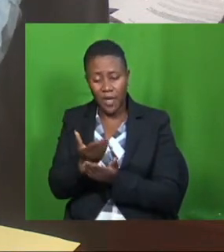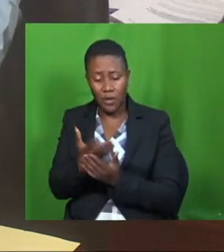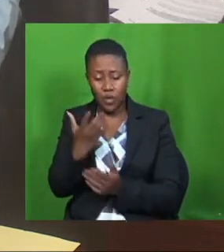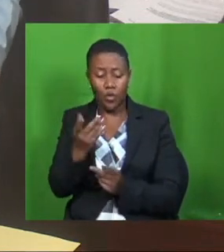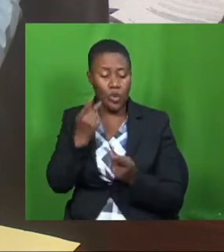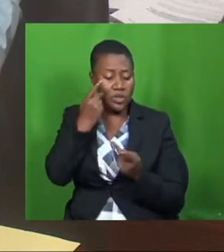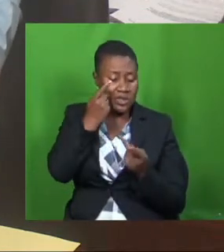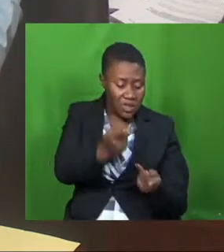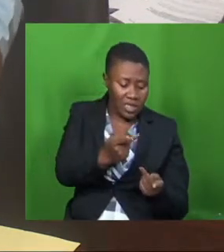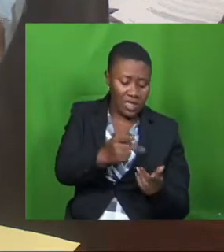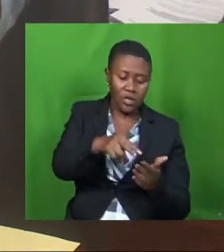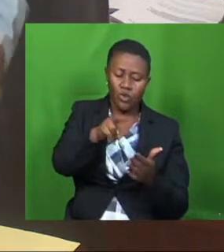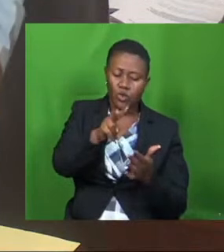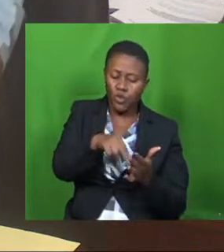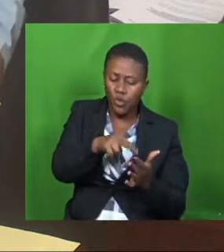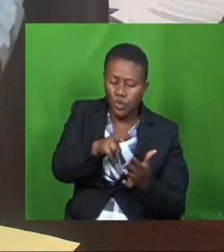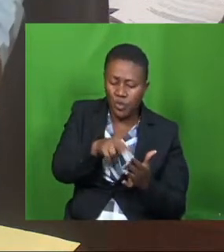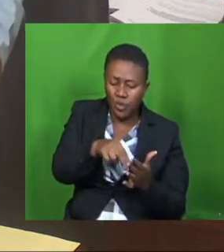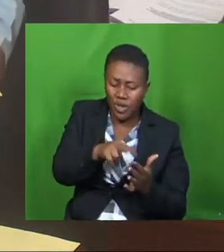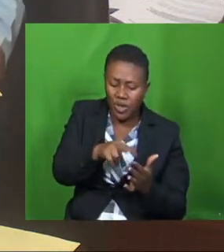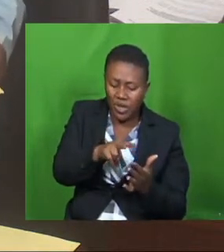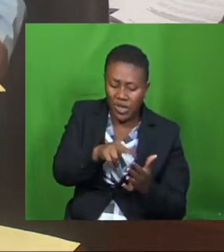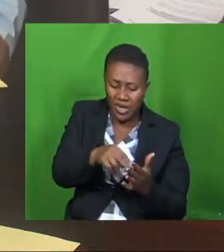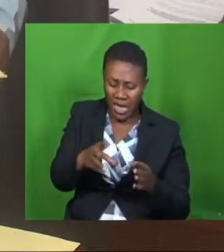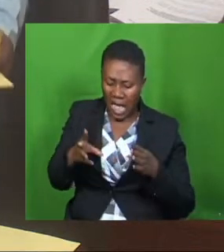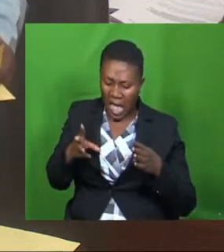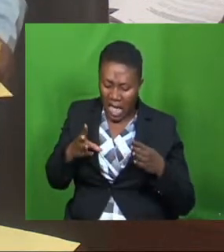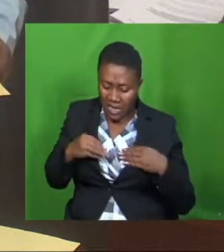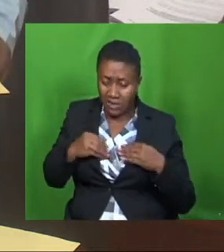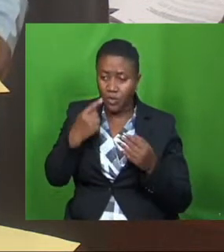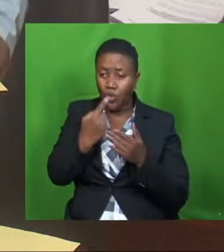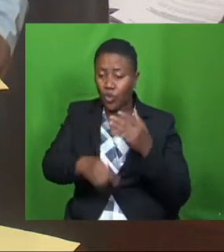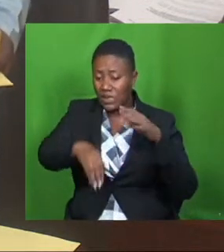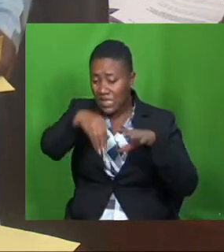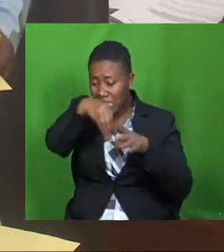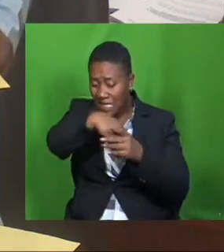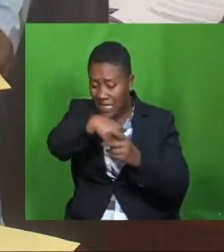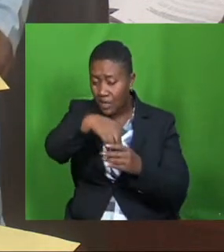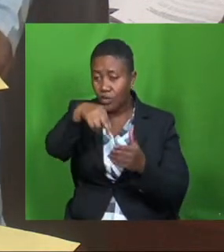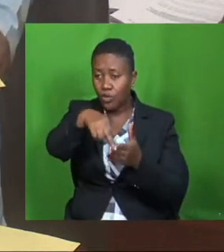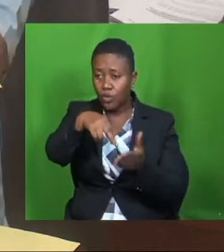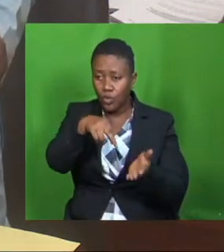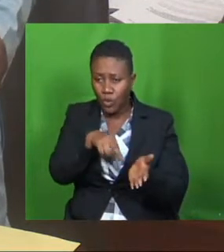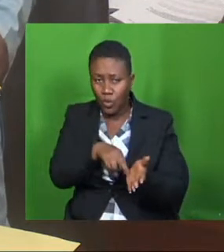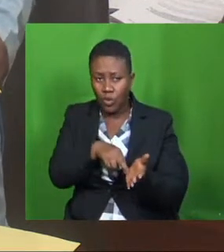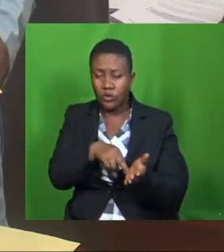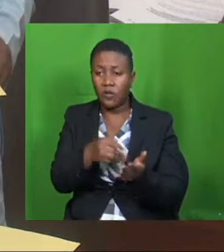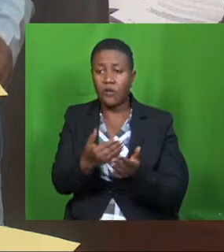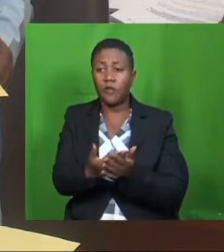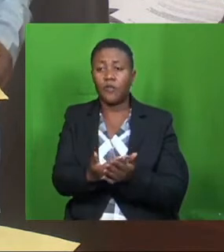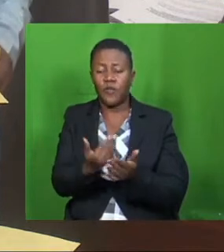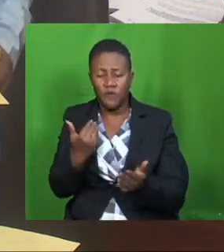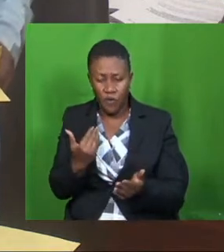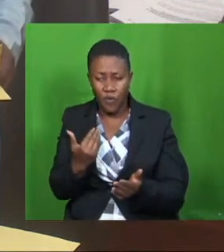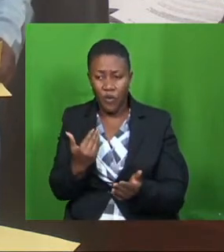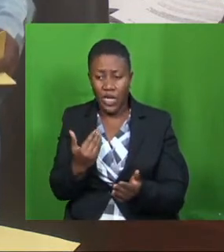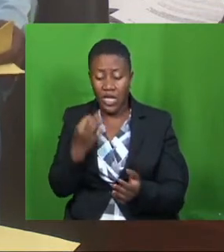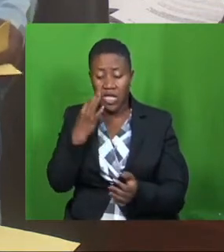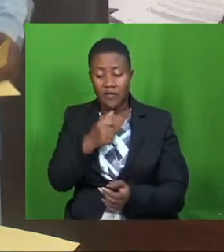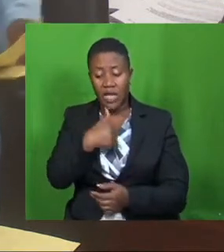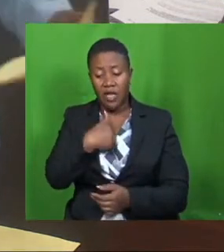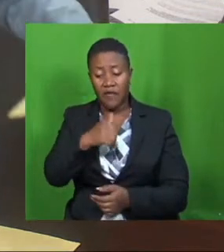come and respond to. Speaker, I agree that Parliament